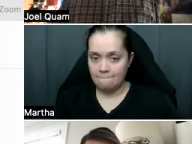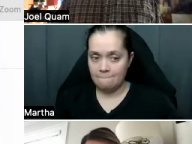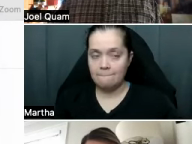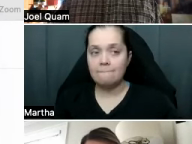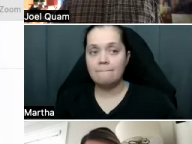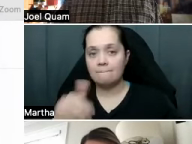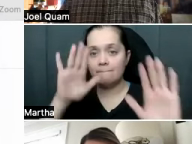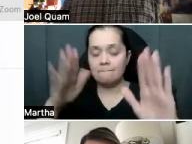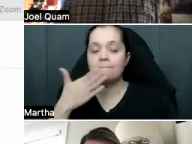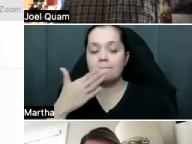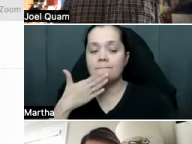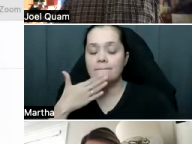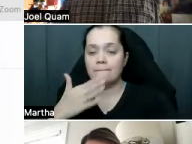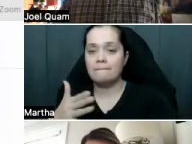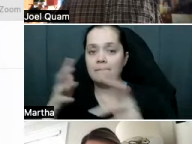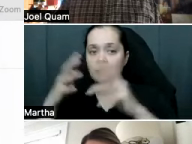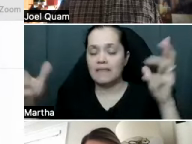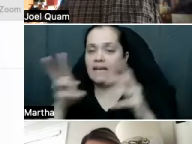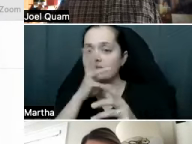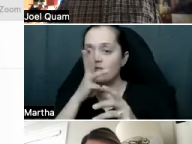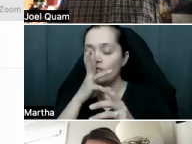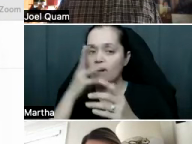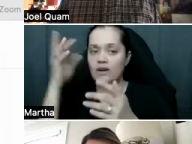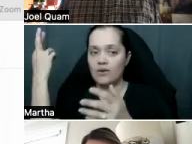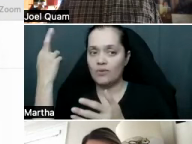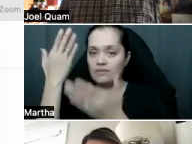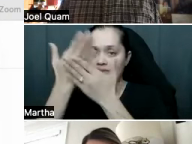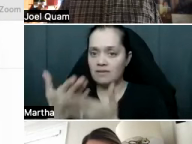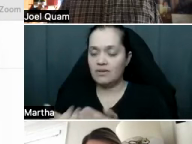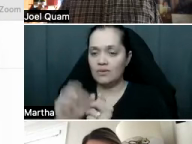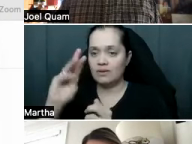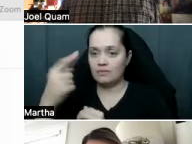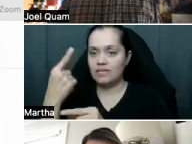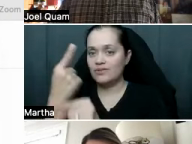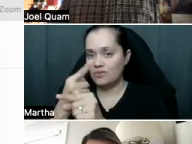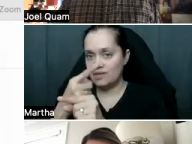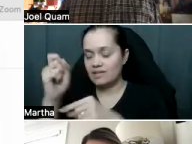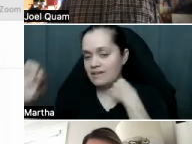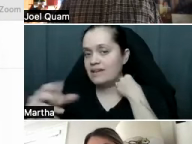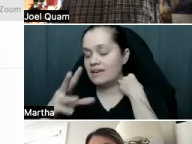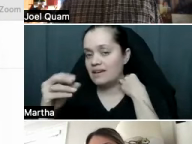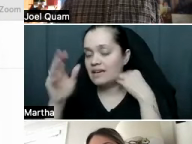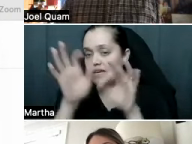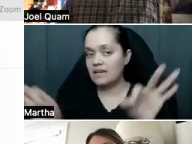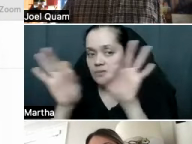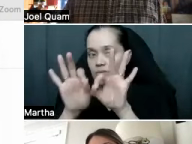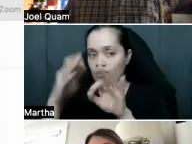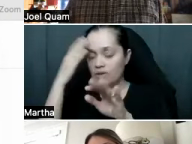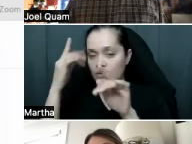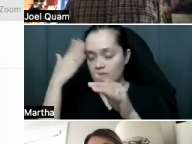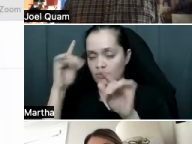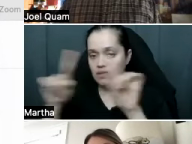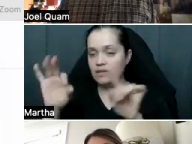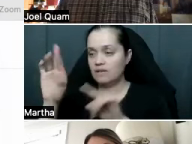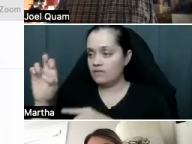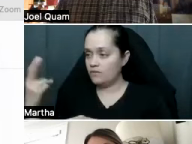All right, thank you. Lots of water factors there with Michigan, yes. And important to make that distinction,